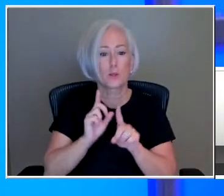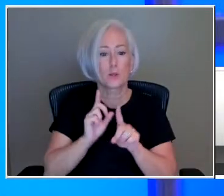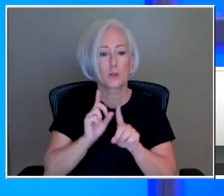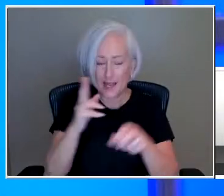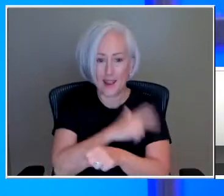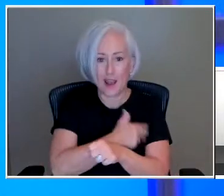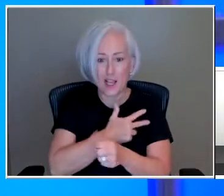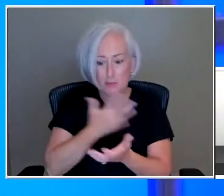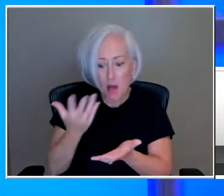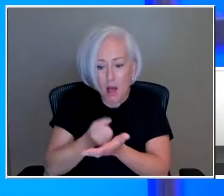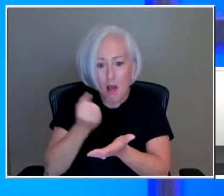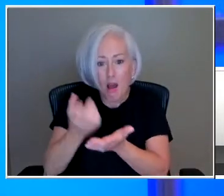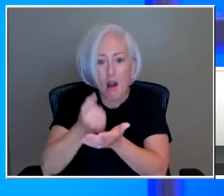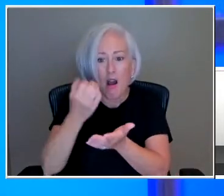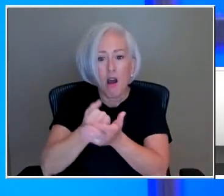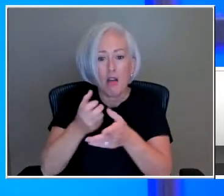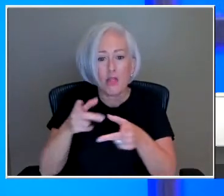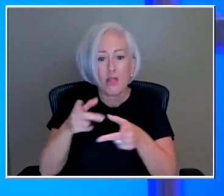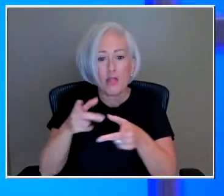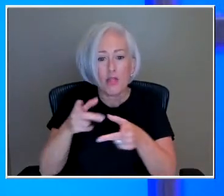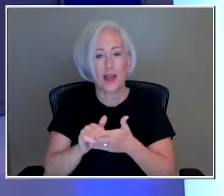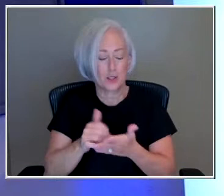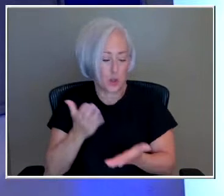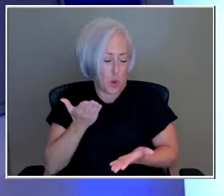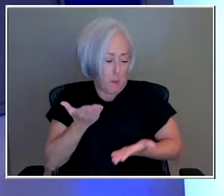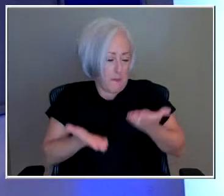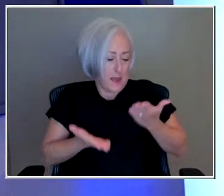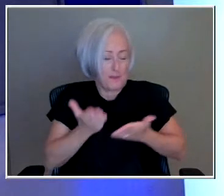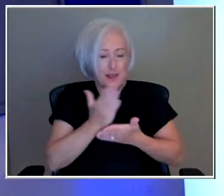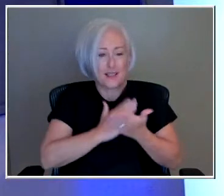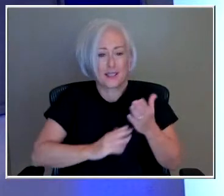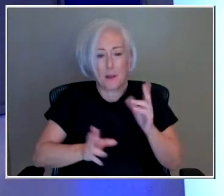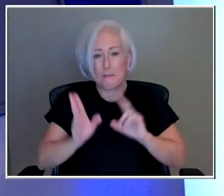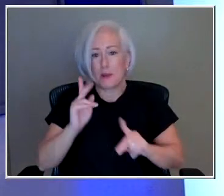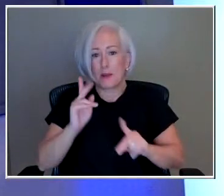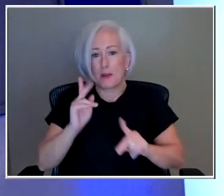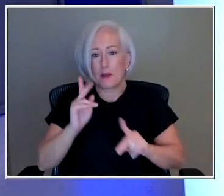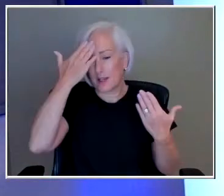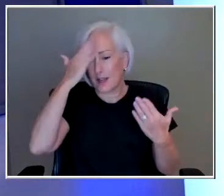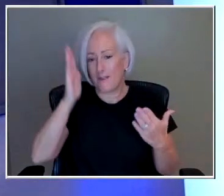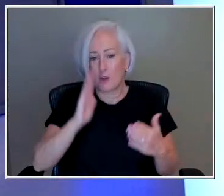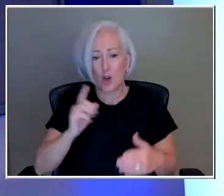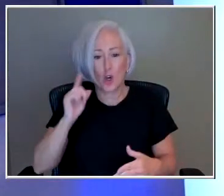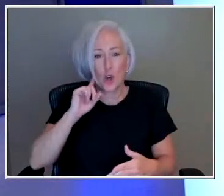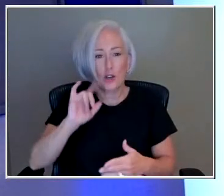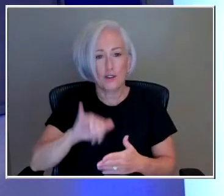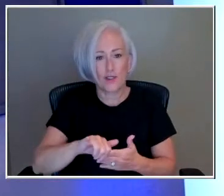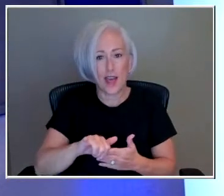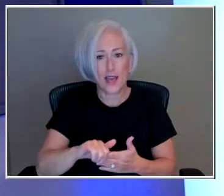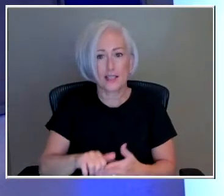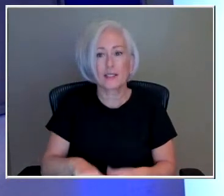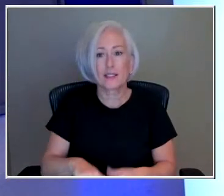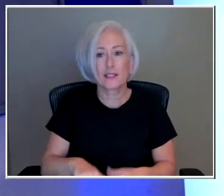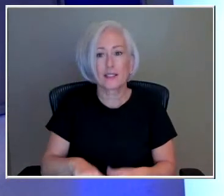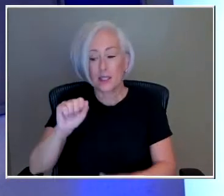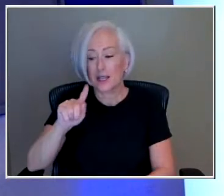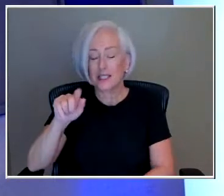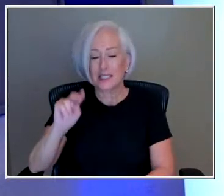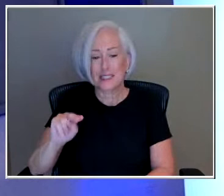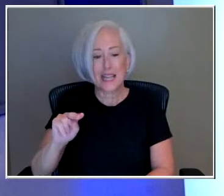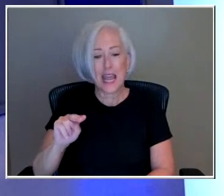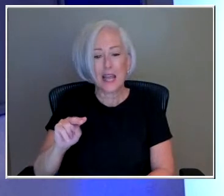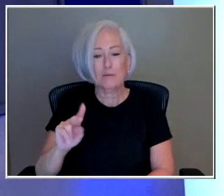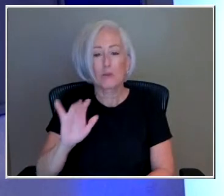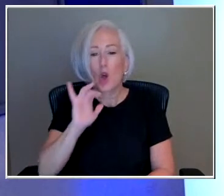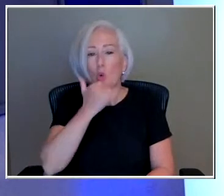some people may not have heard of it. That's true. Stan had some trouble getting the right diagnosis in the first place. Some doctors thought it was Parkinson's,